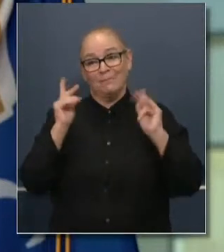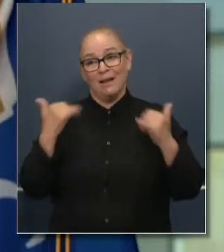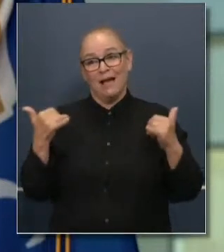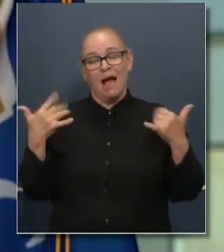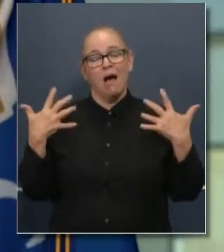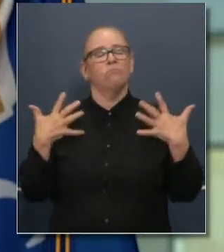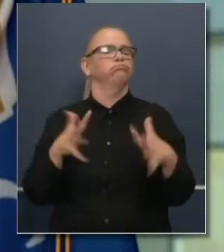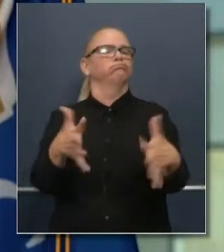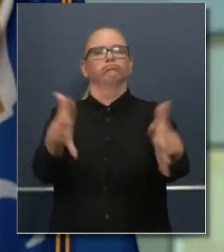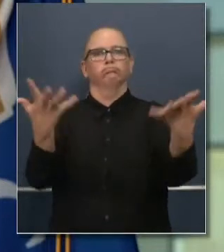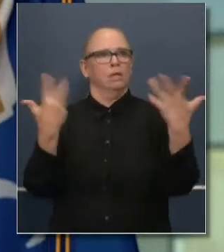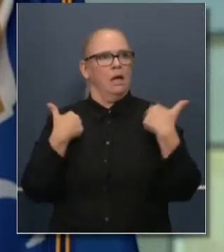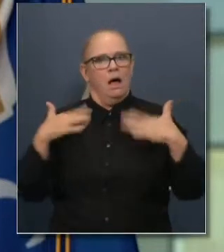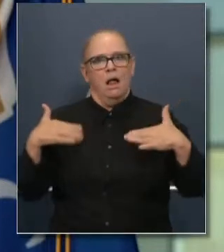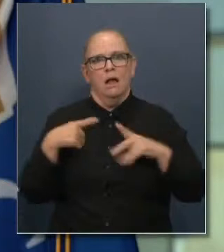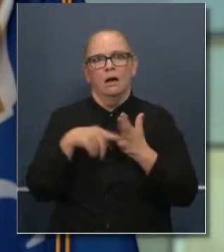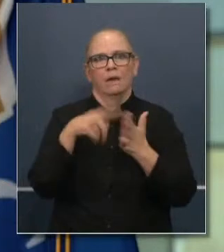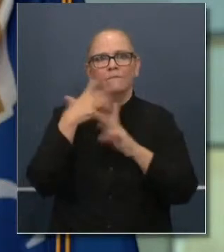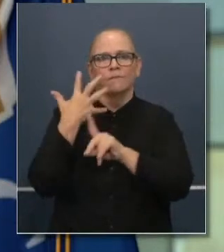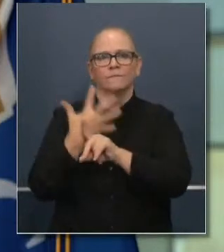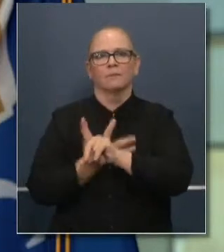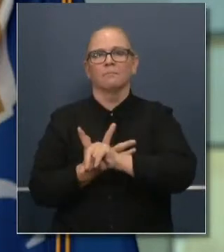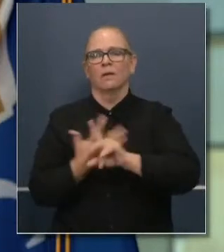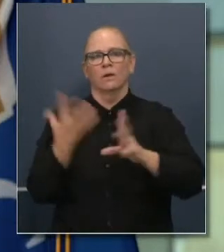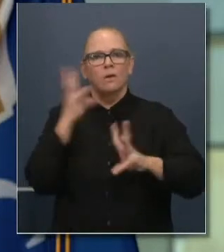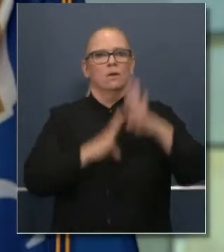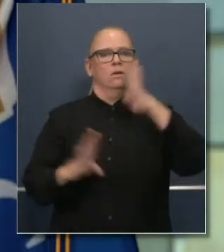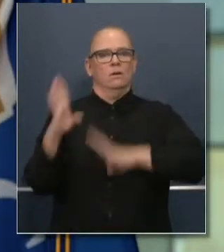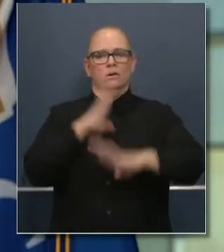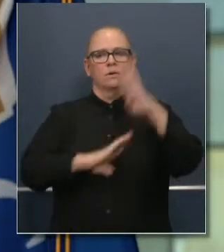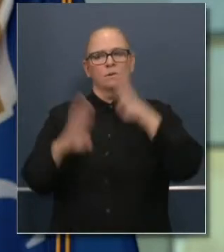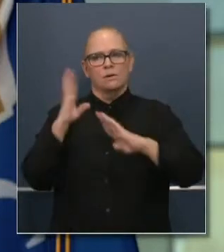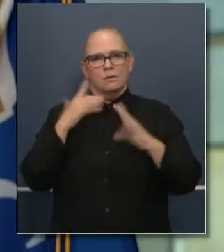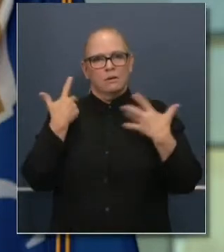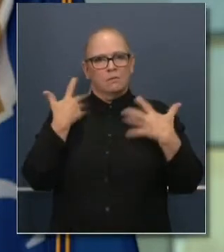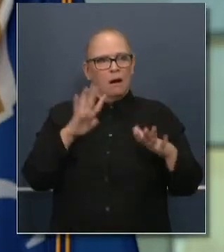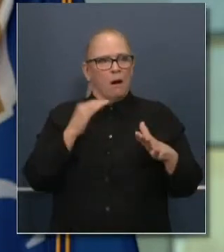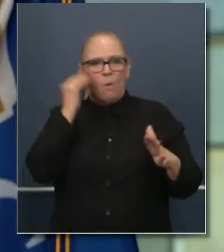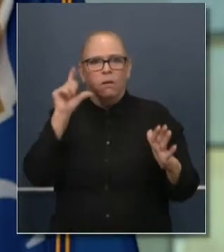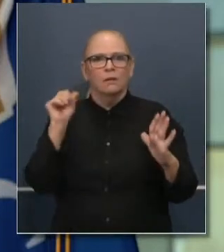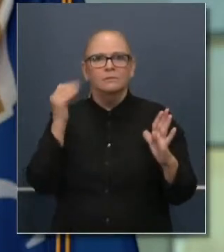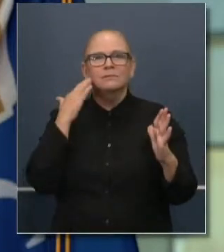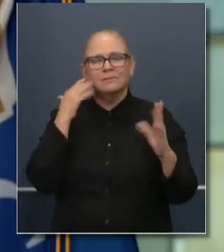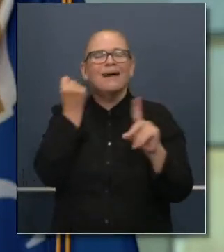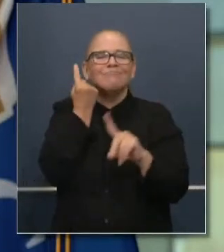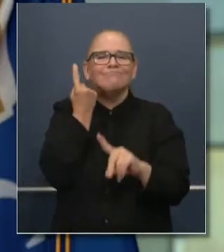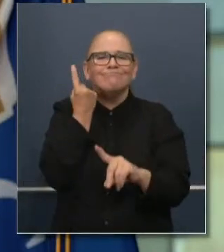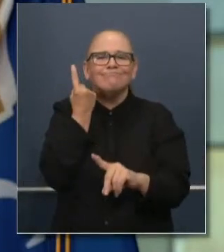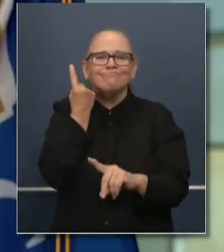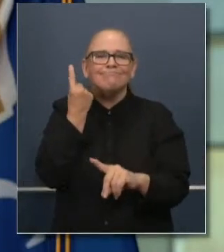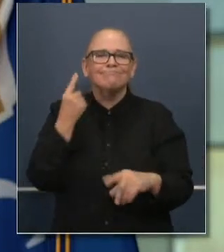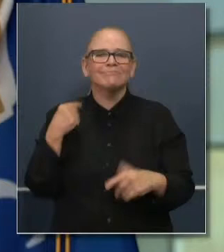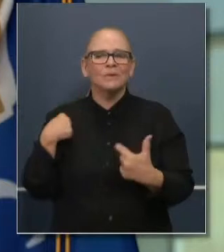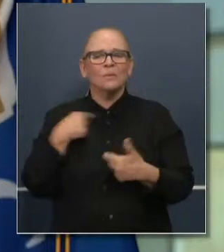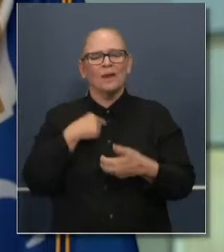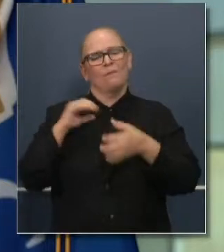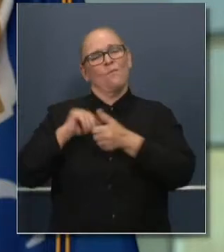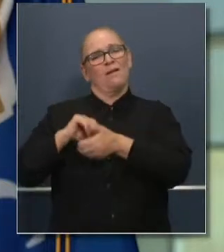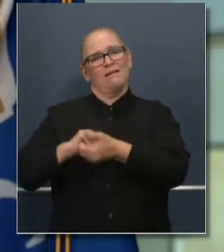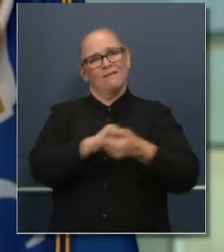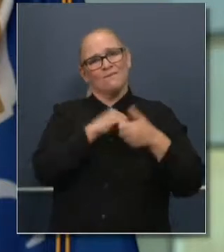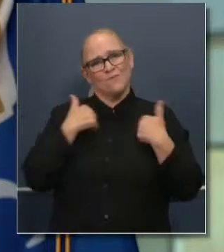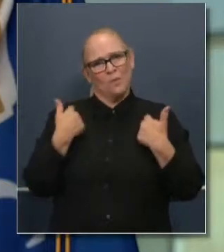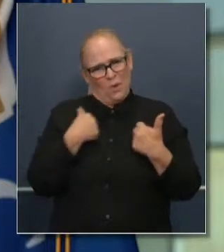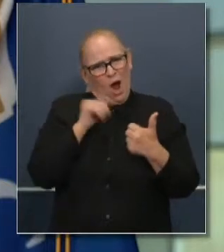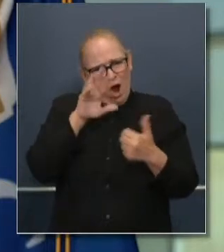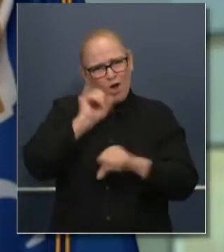deeply recognize what's at stake. And as a consequence, the spirit of collaboration, I assure you, is alive and well with not